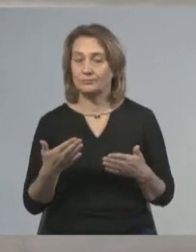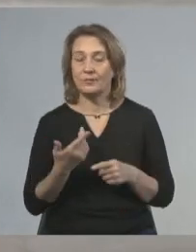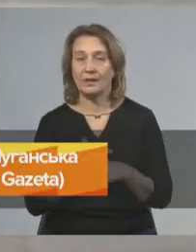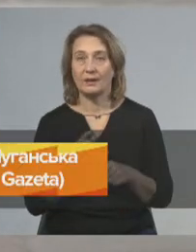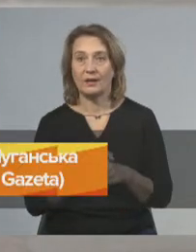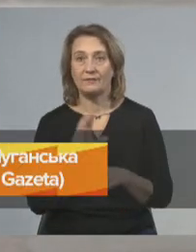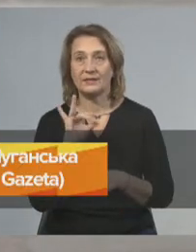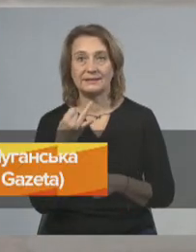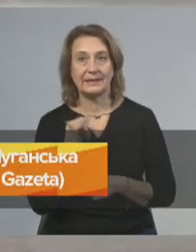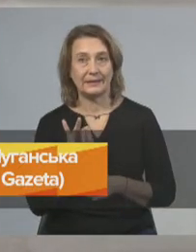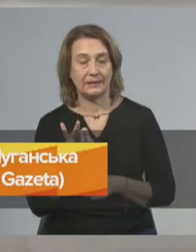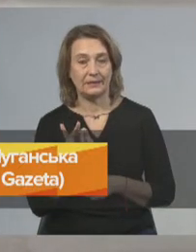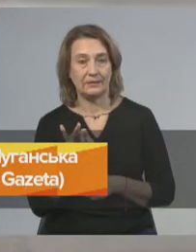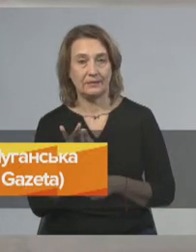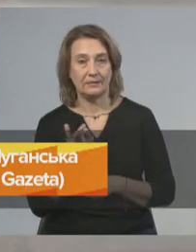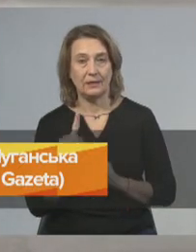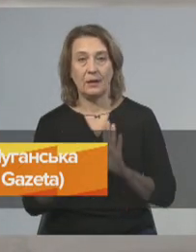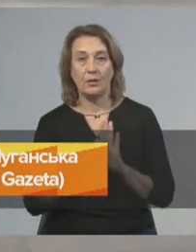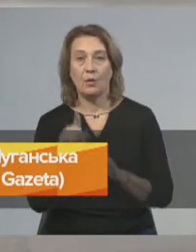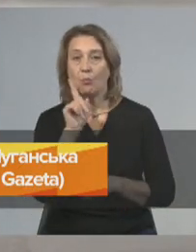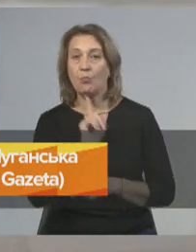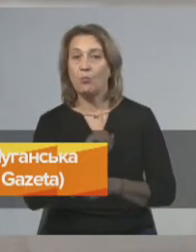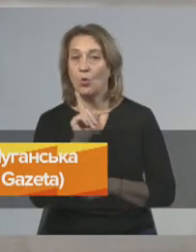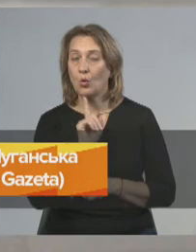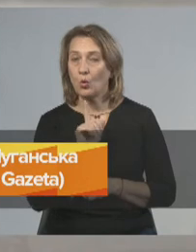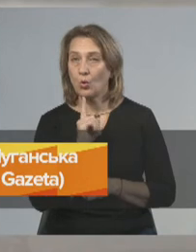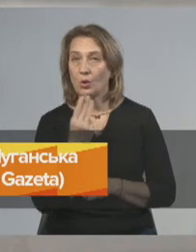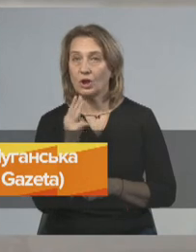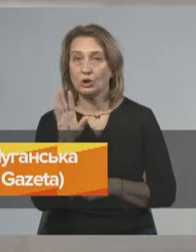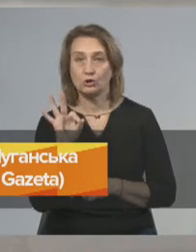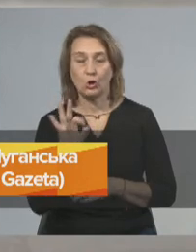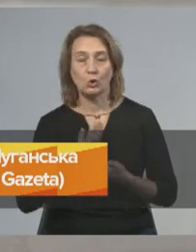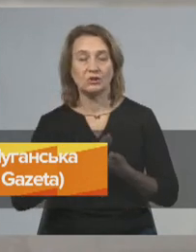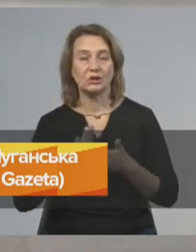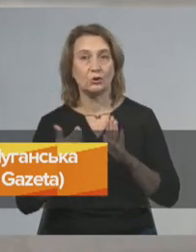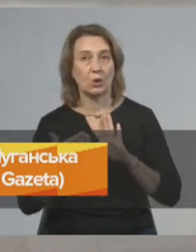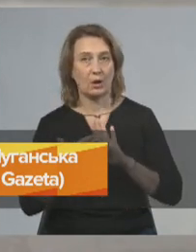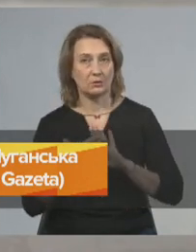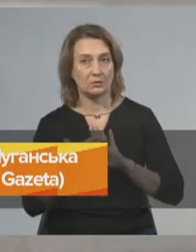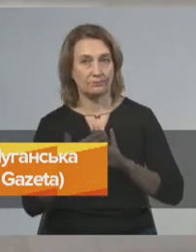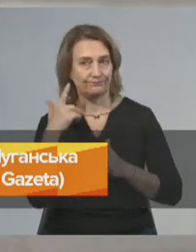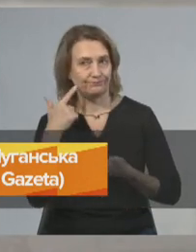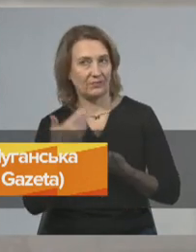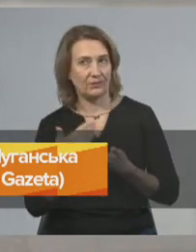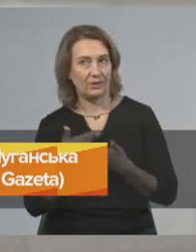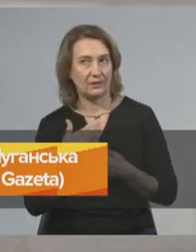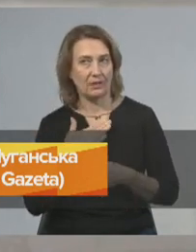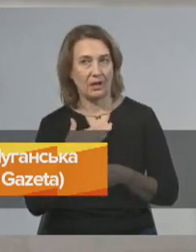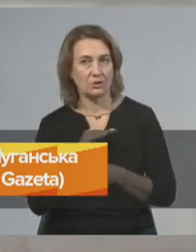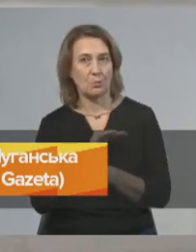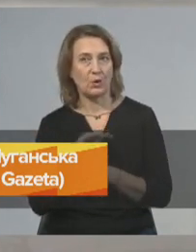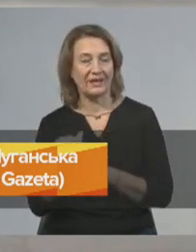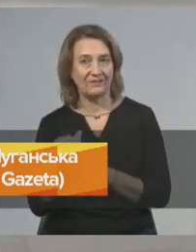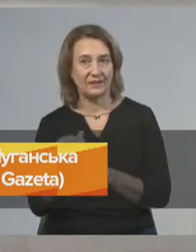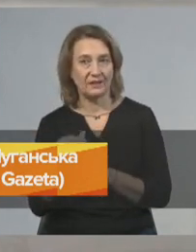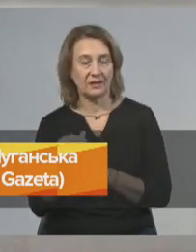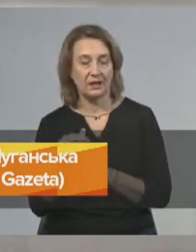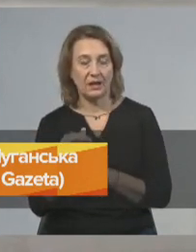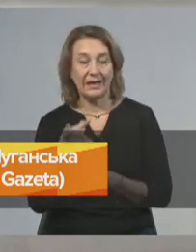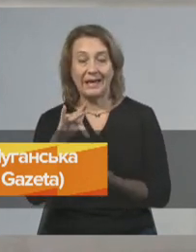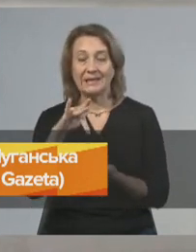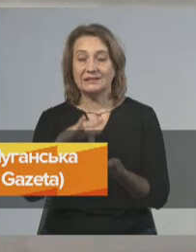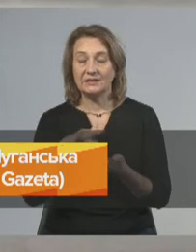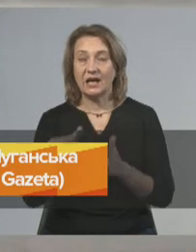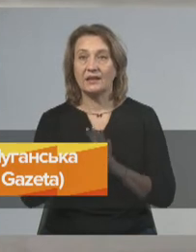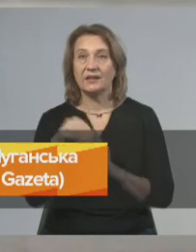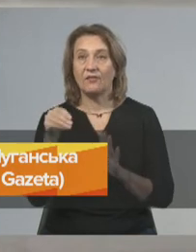much sergey so far the situation looks on our level in the way that